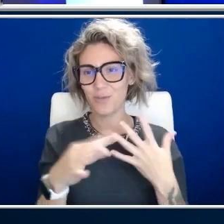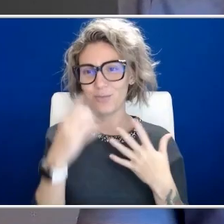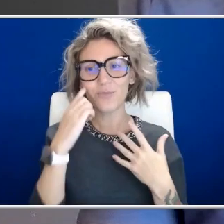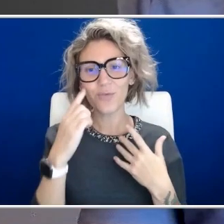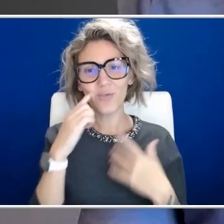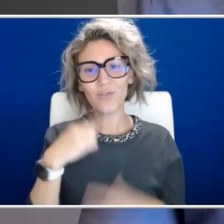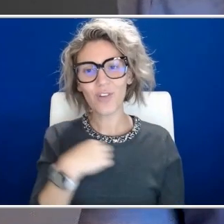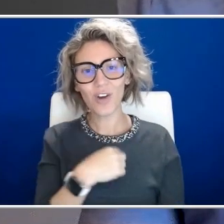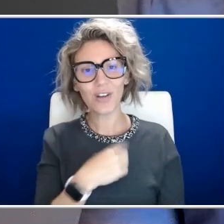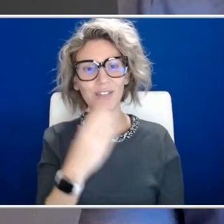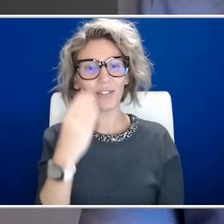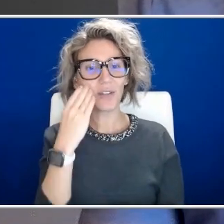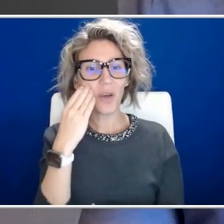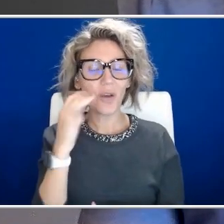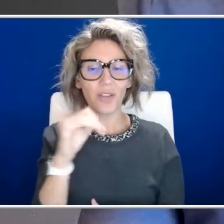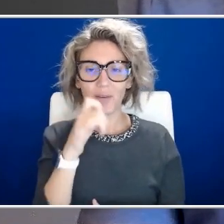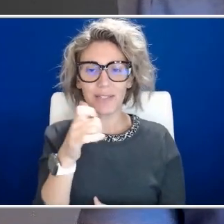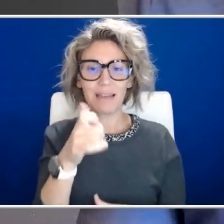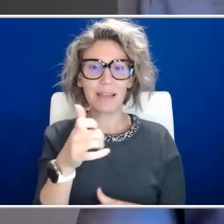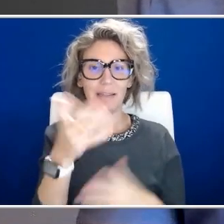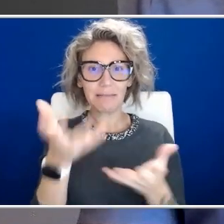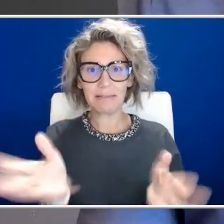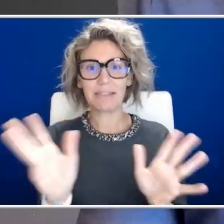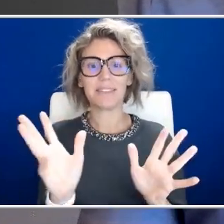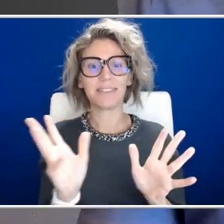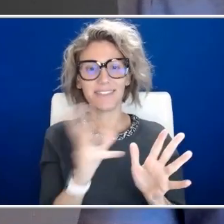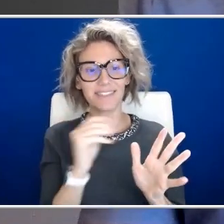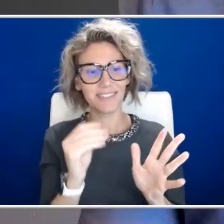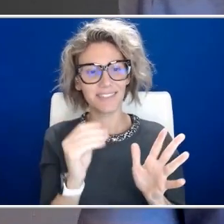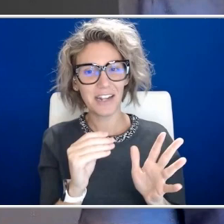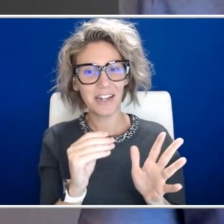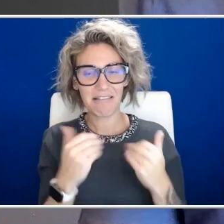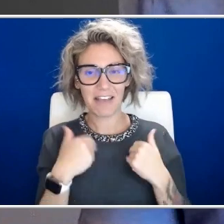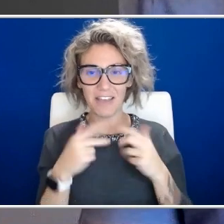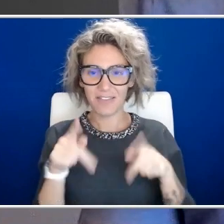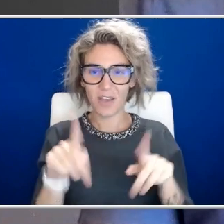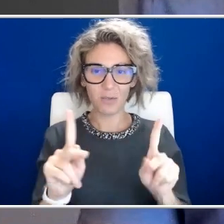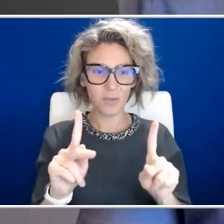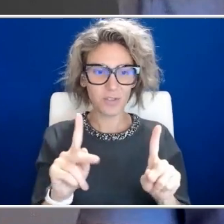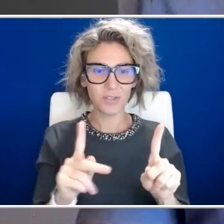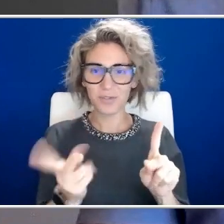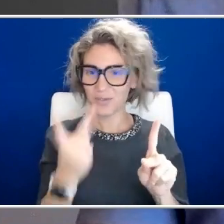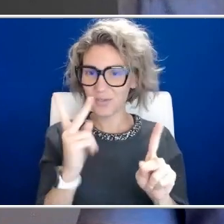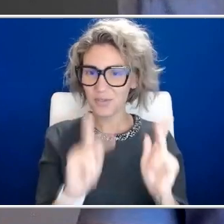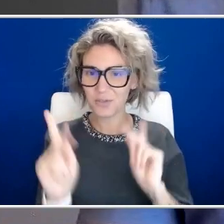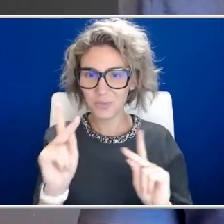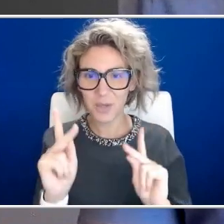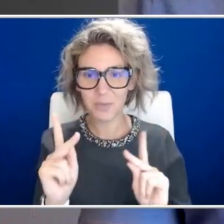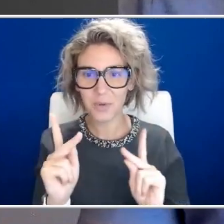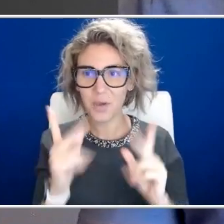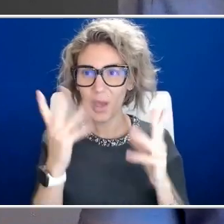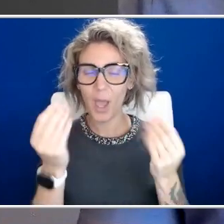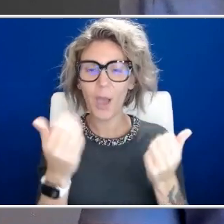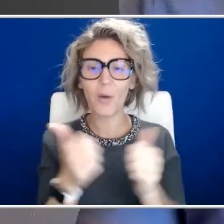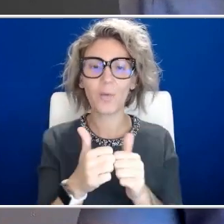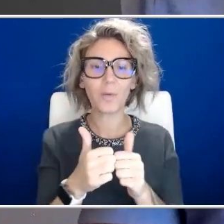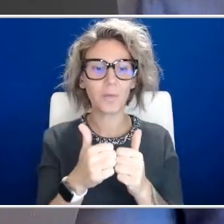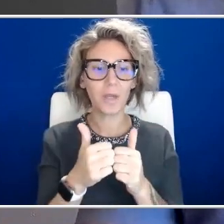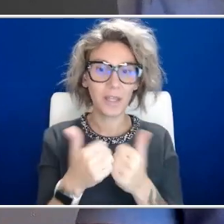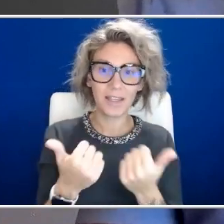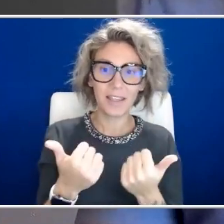us, knowing that that wasn't the end, and to have that opportunity to have two people come out with a new kidney that they needed.